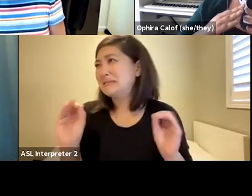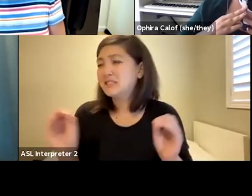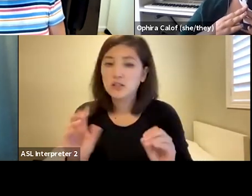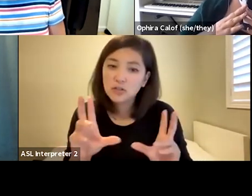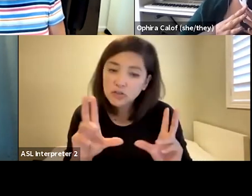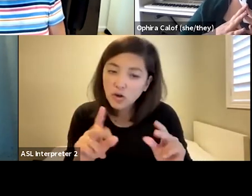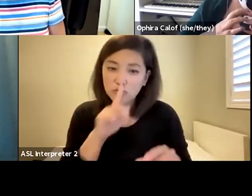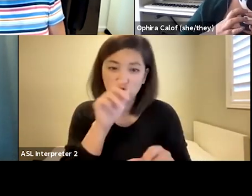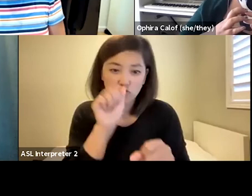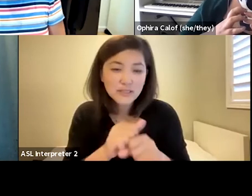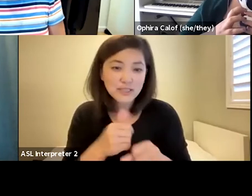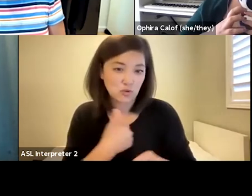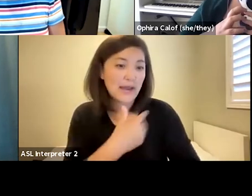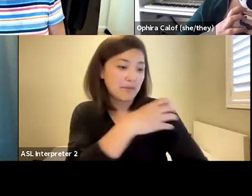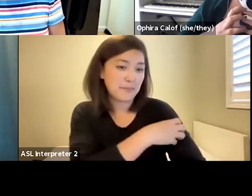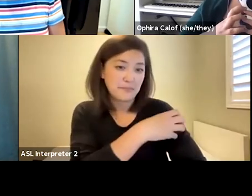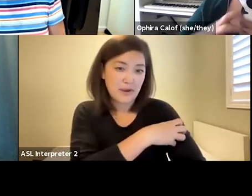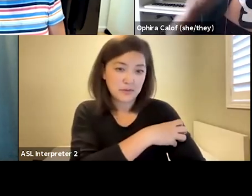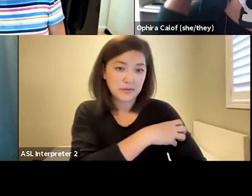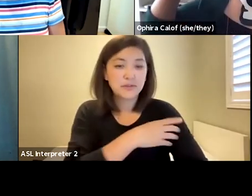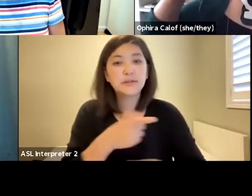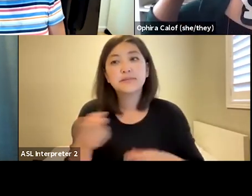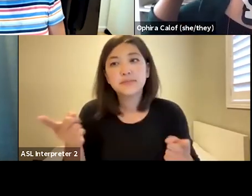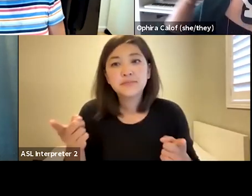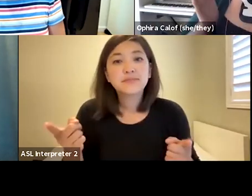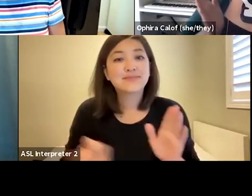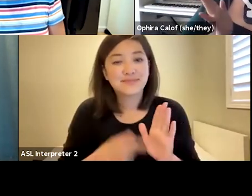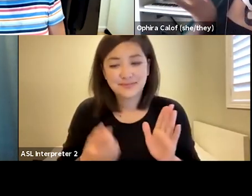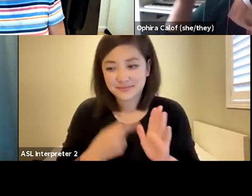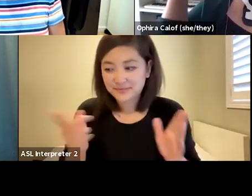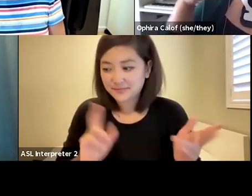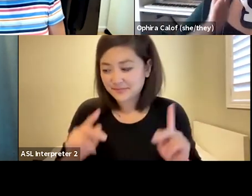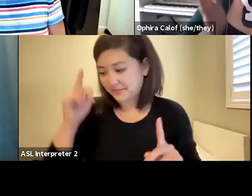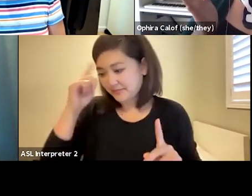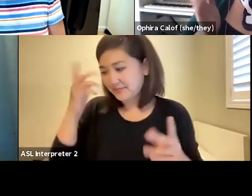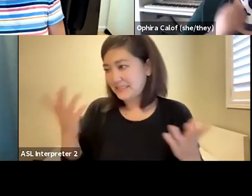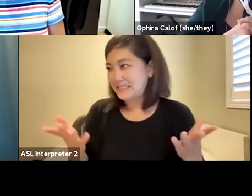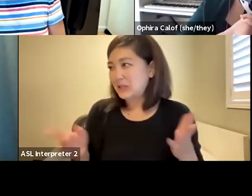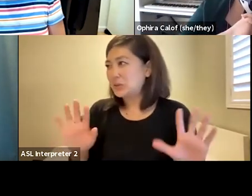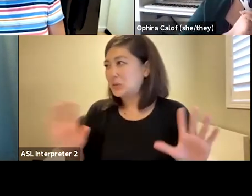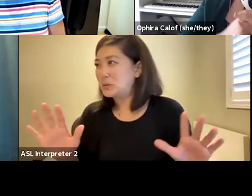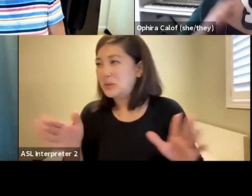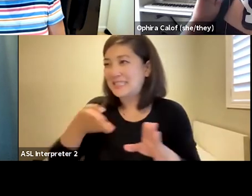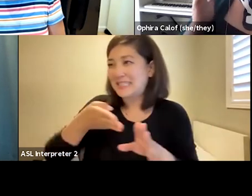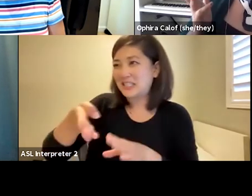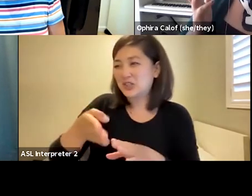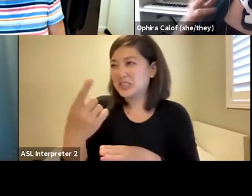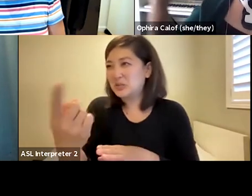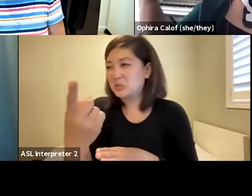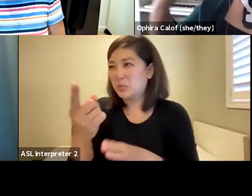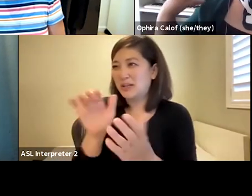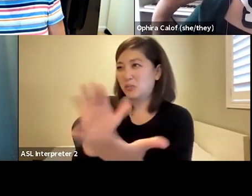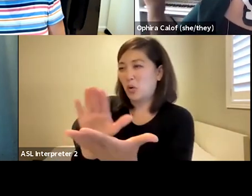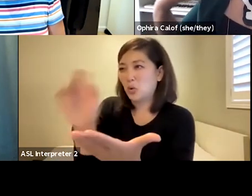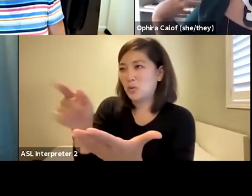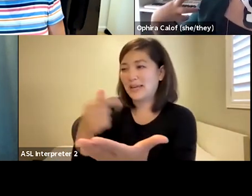this idea often in navigating the industry that it's set and you have to kind of mold yourself to fit in certain ways.